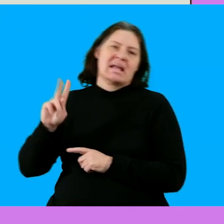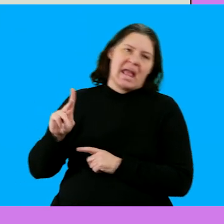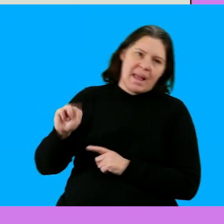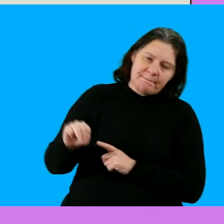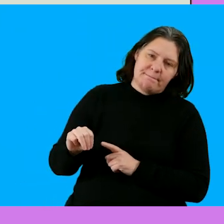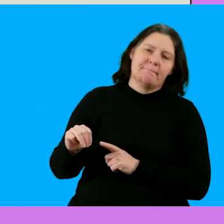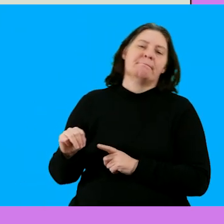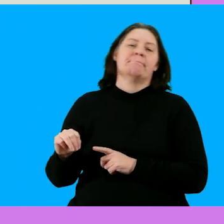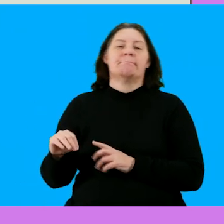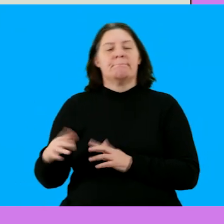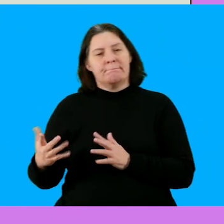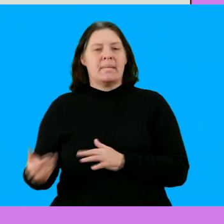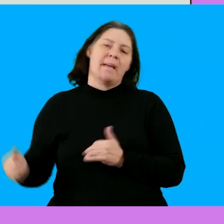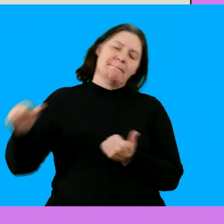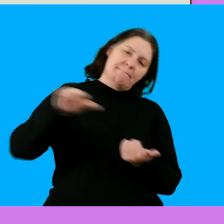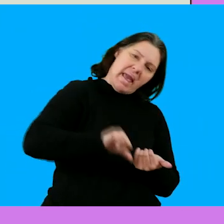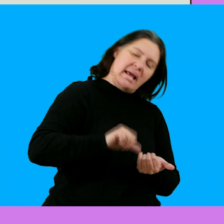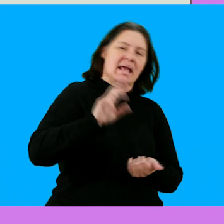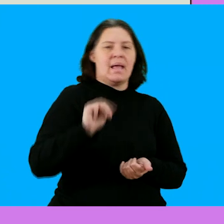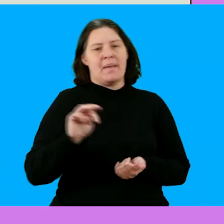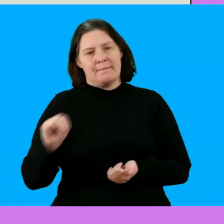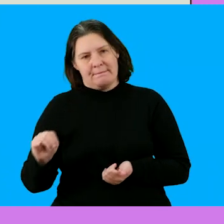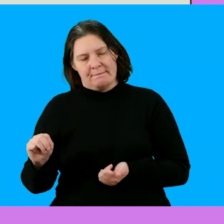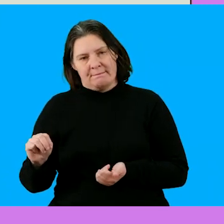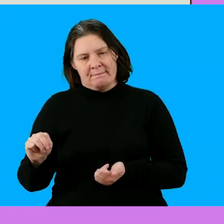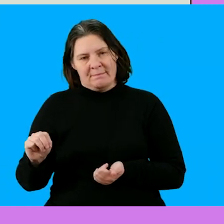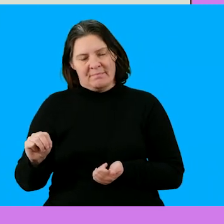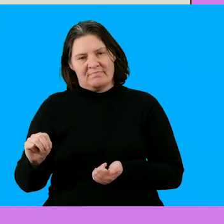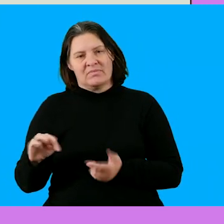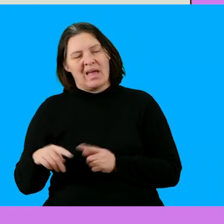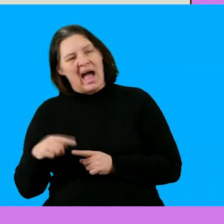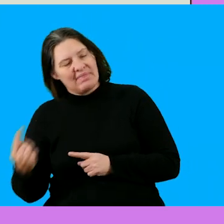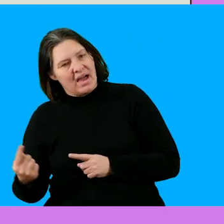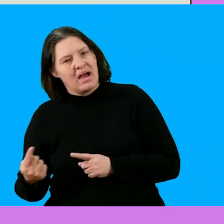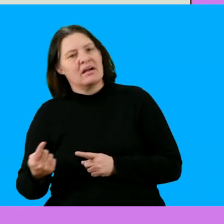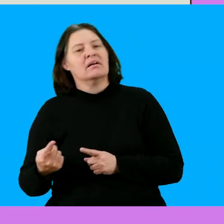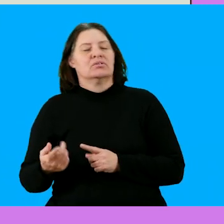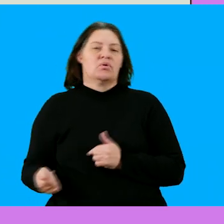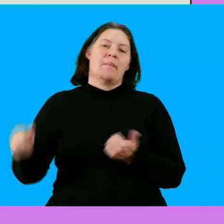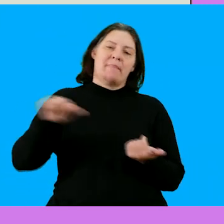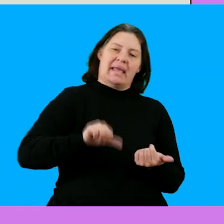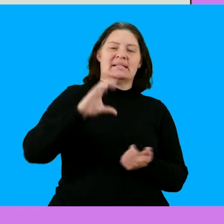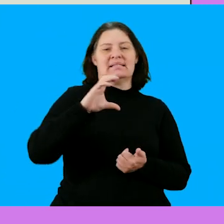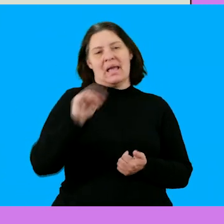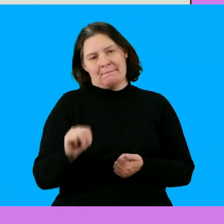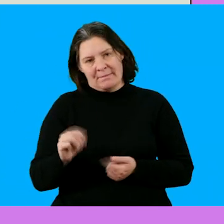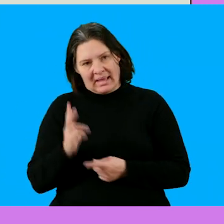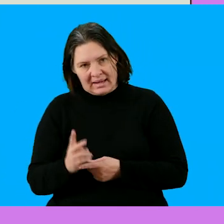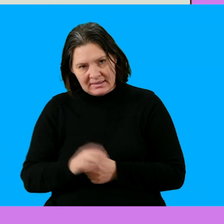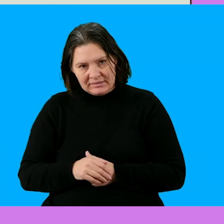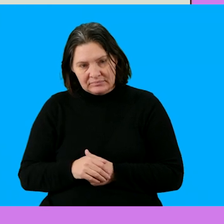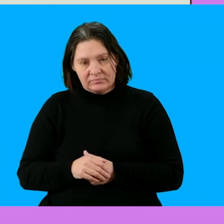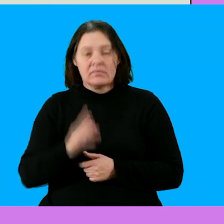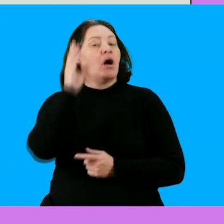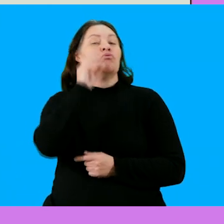with kilometers, for example, and we had to convert it back to millimeters in the one instance, and then the other instance we had to convert it back to